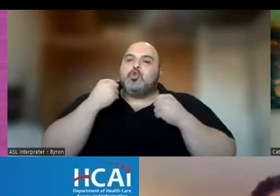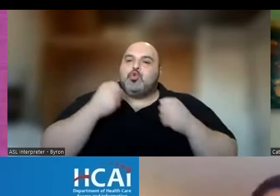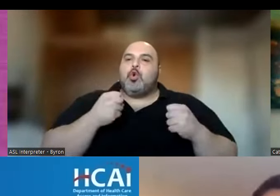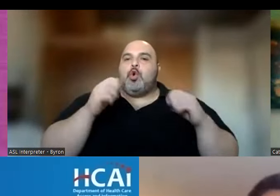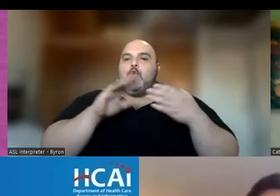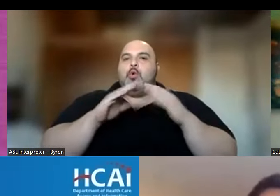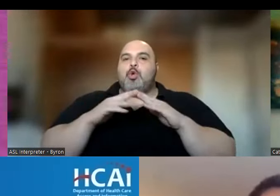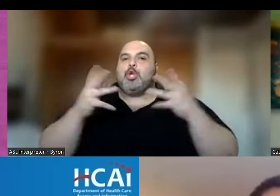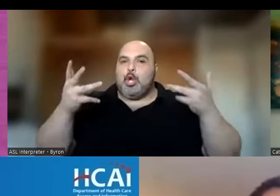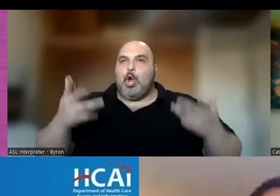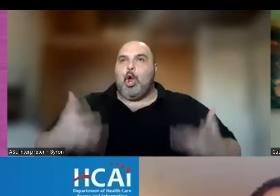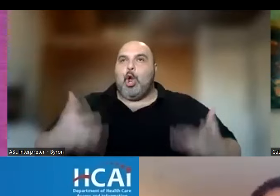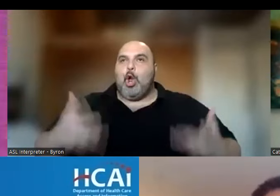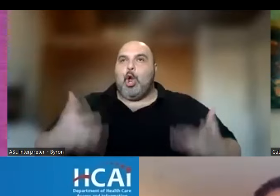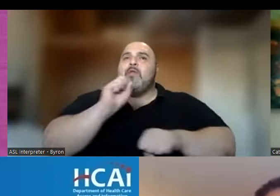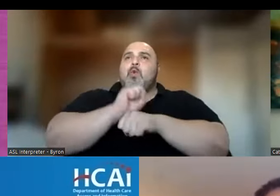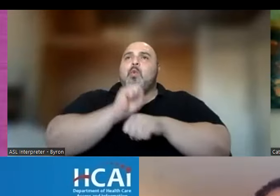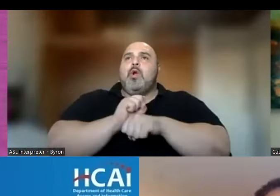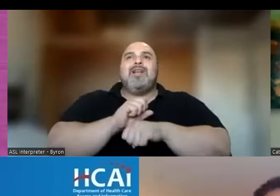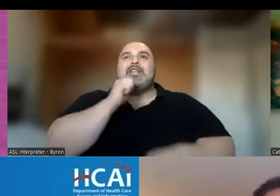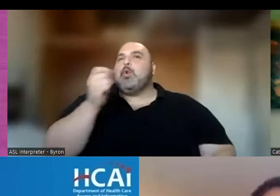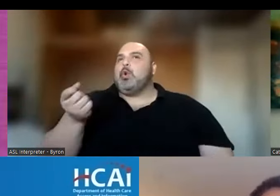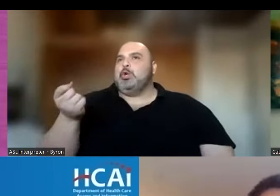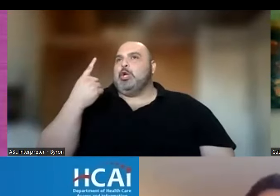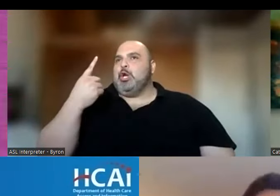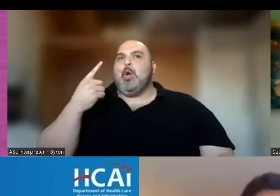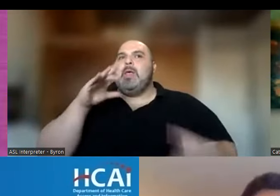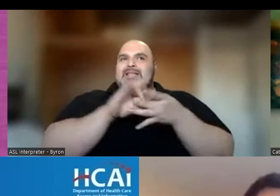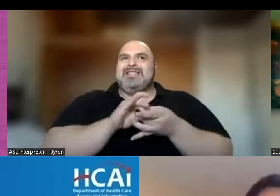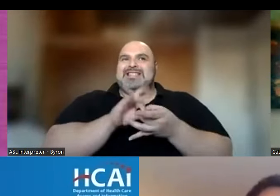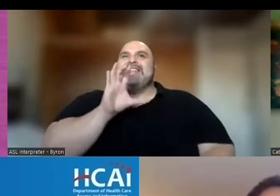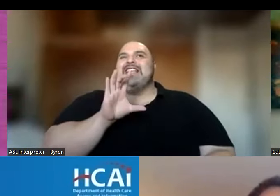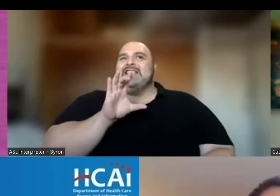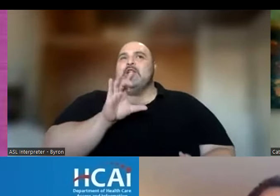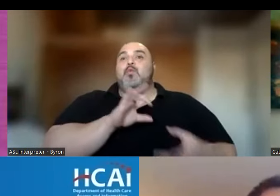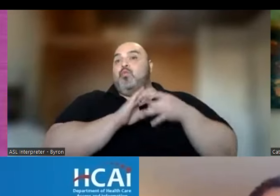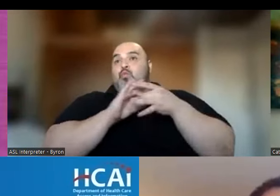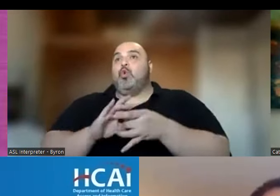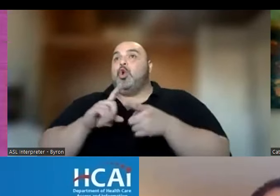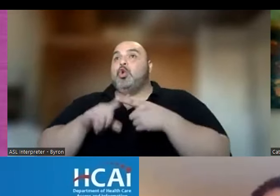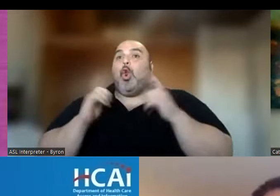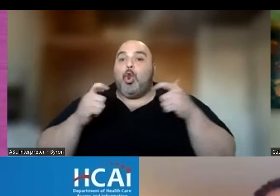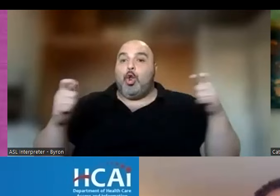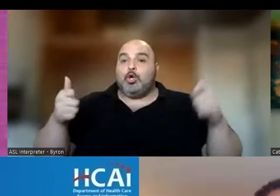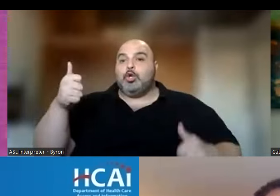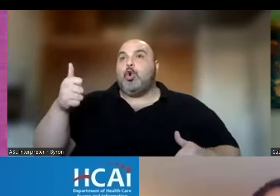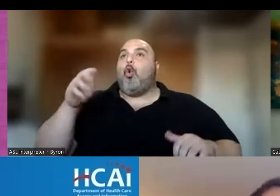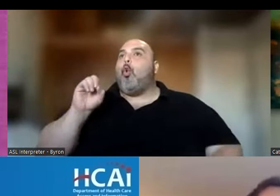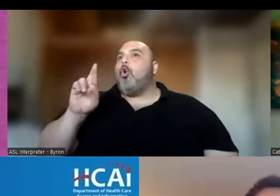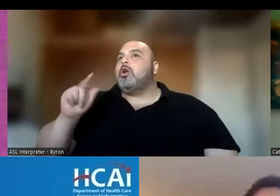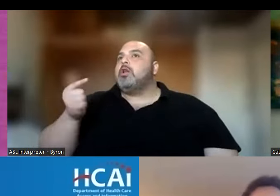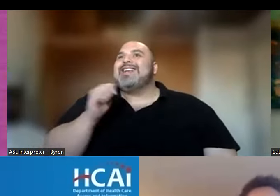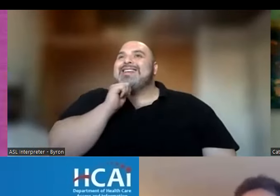are already doing the work, and I don't understand what the disconnect is in regards to larger organizations